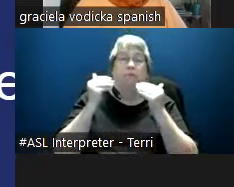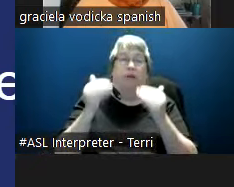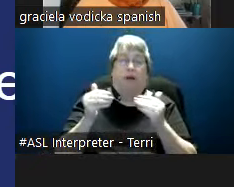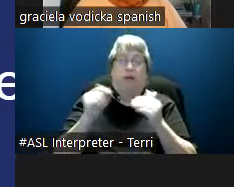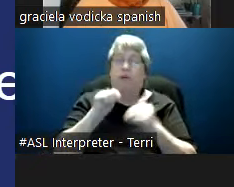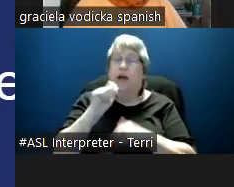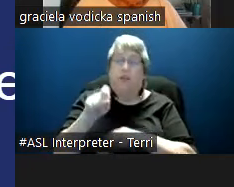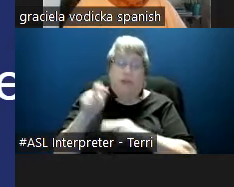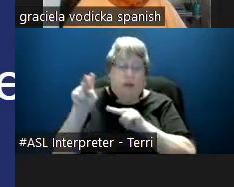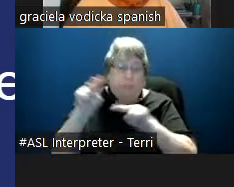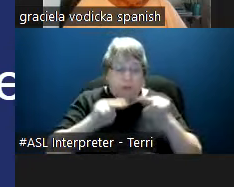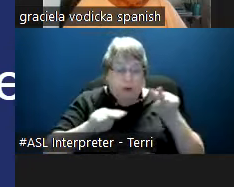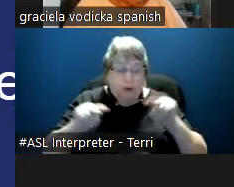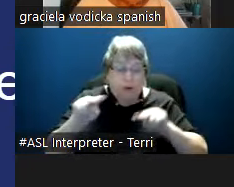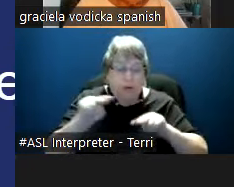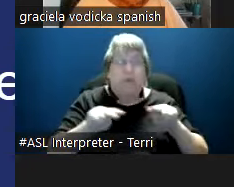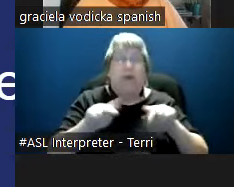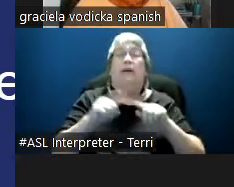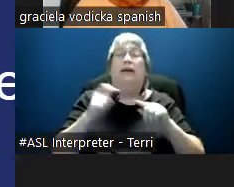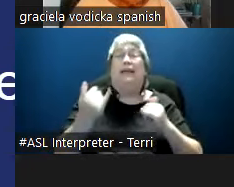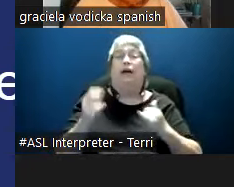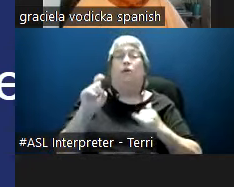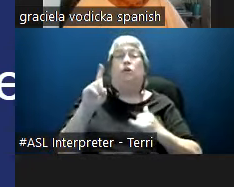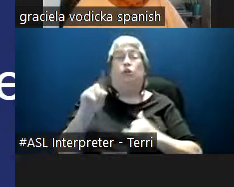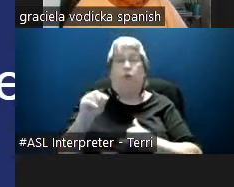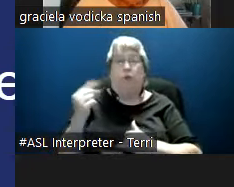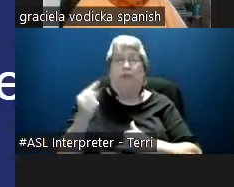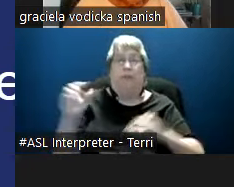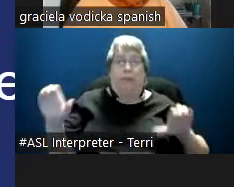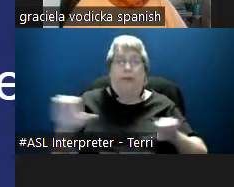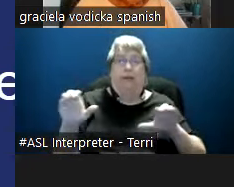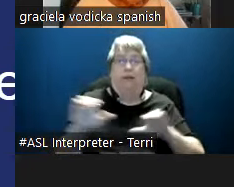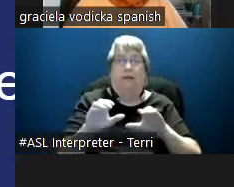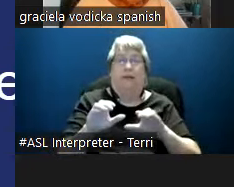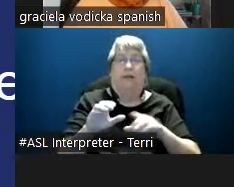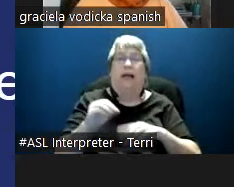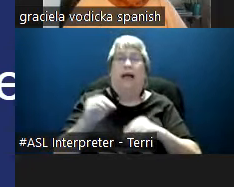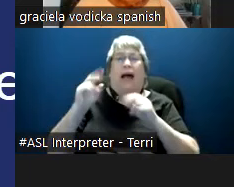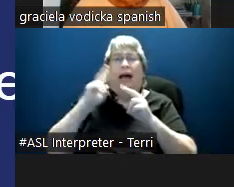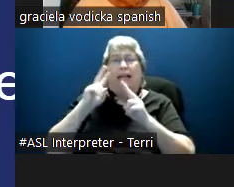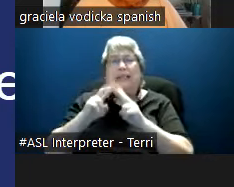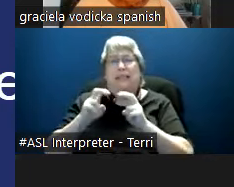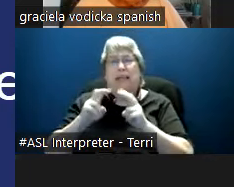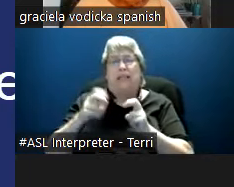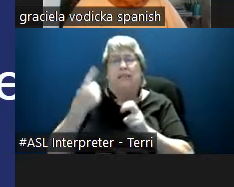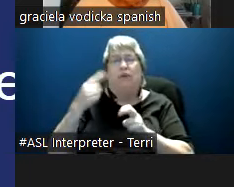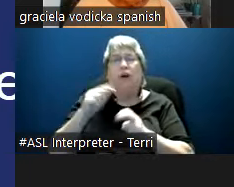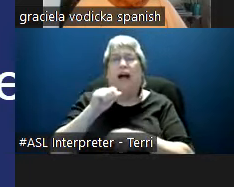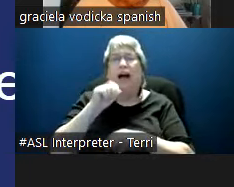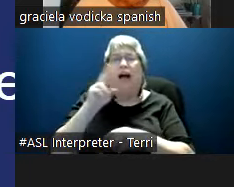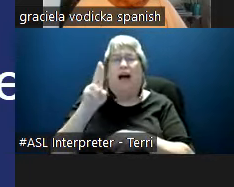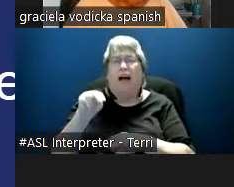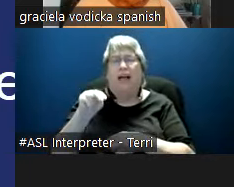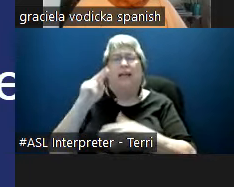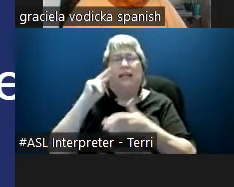action, assessing their programs and their policies for unintended consequences and making